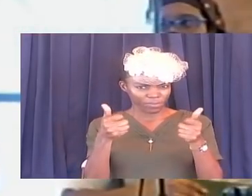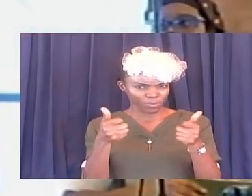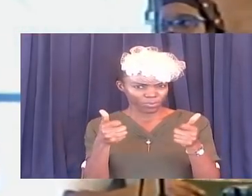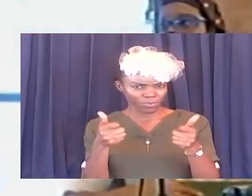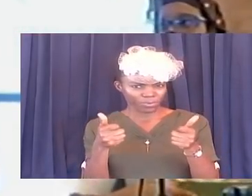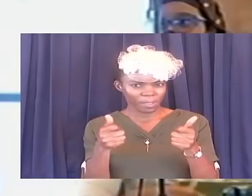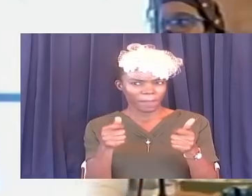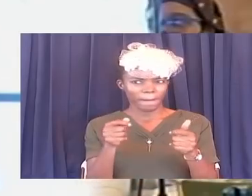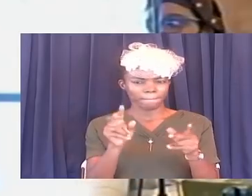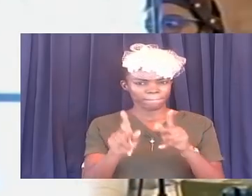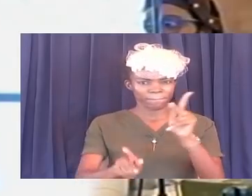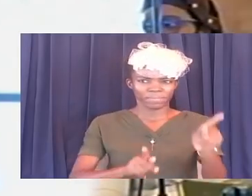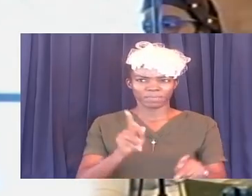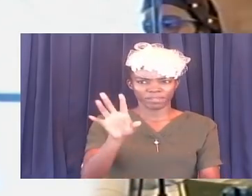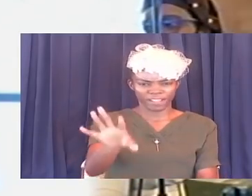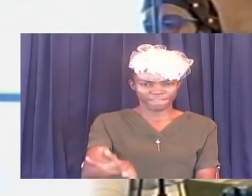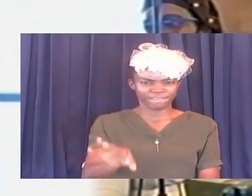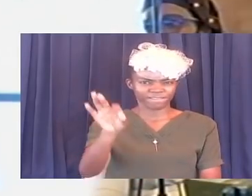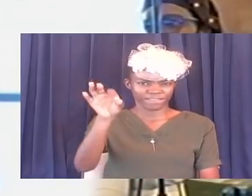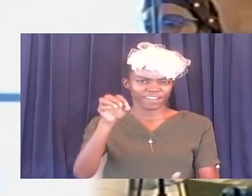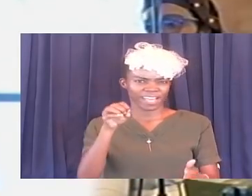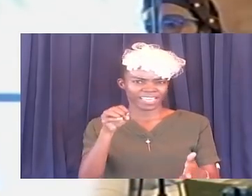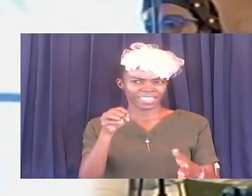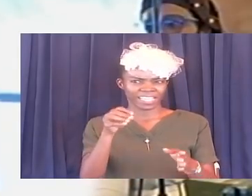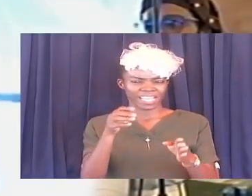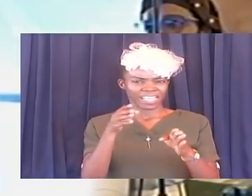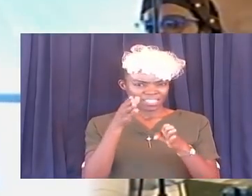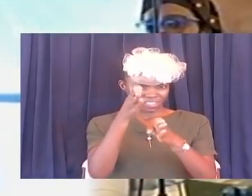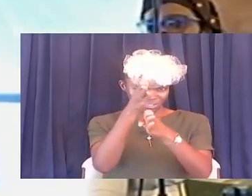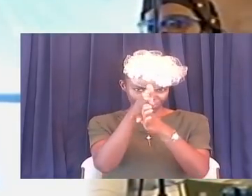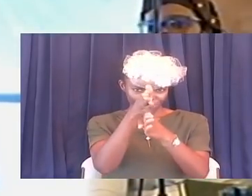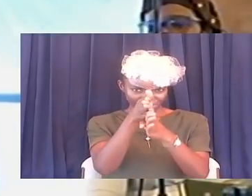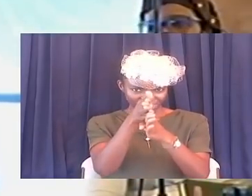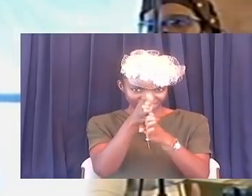it, hallelujah, through the straight and the narrow.